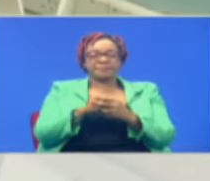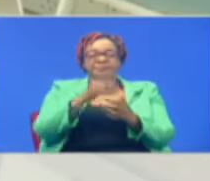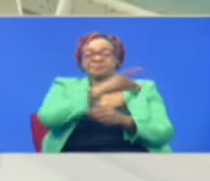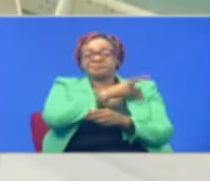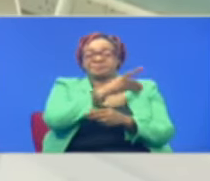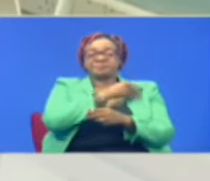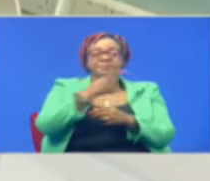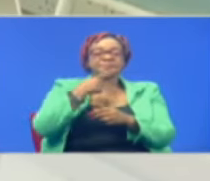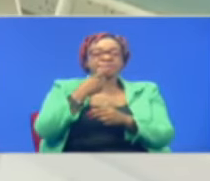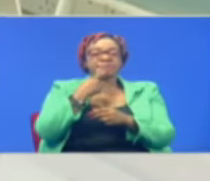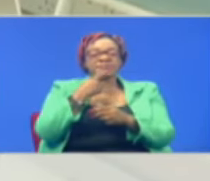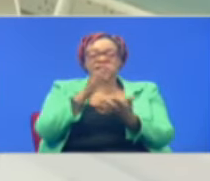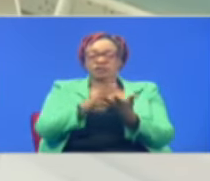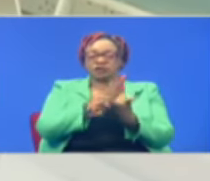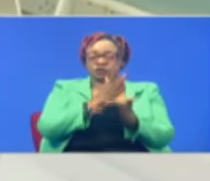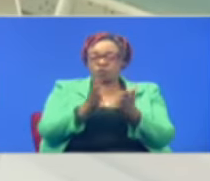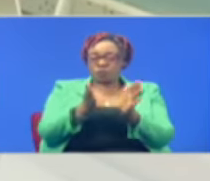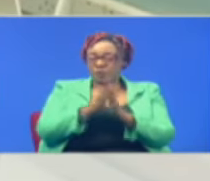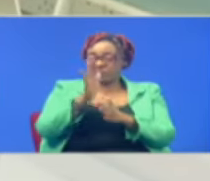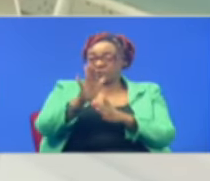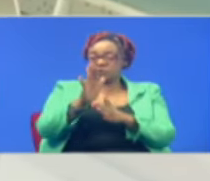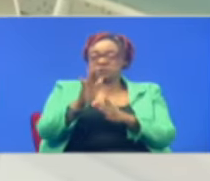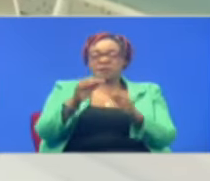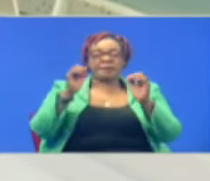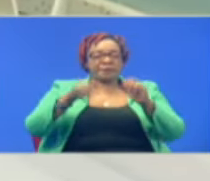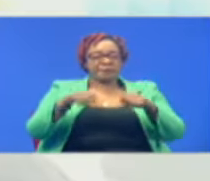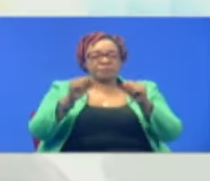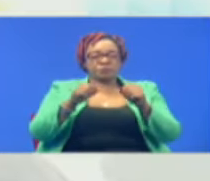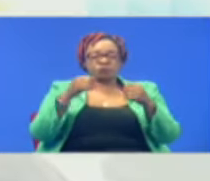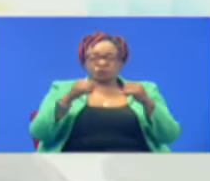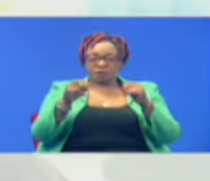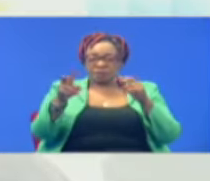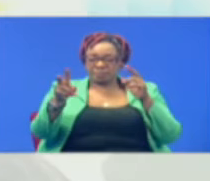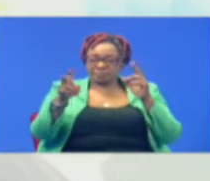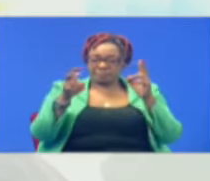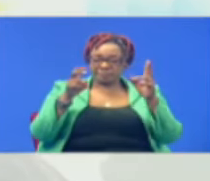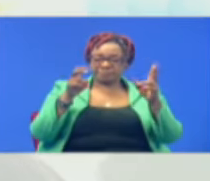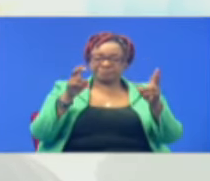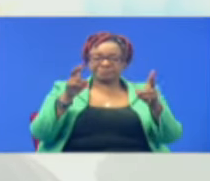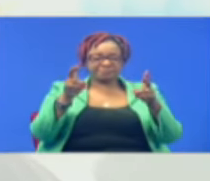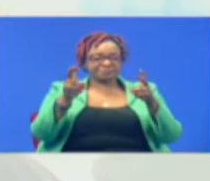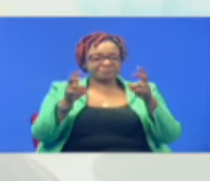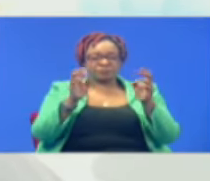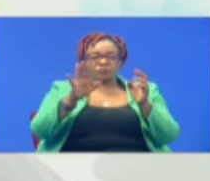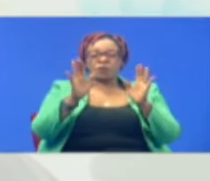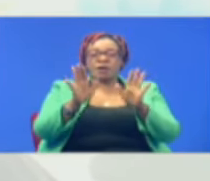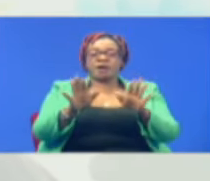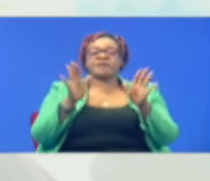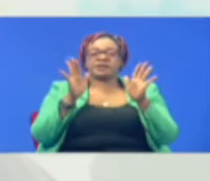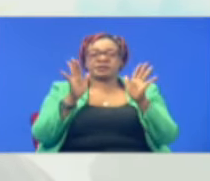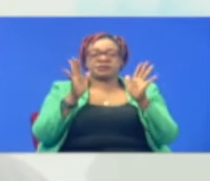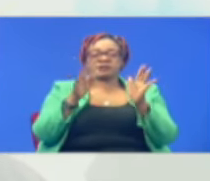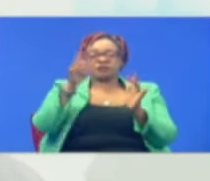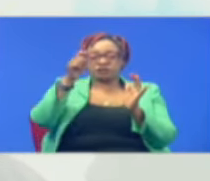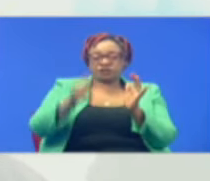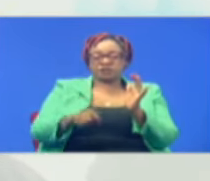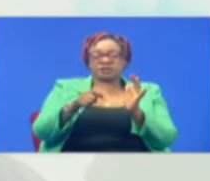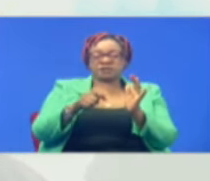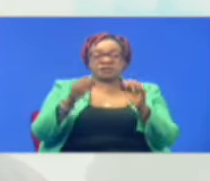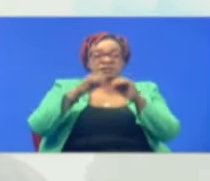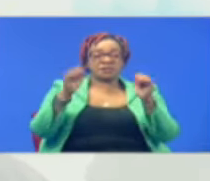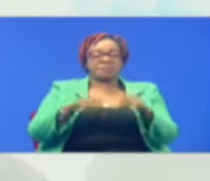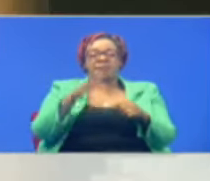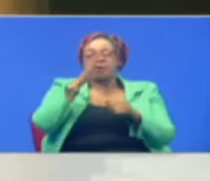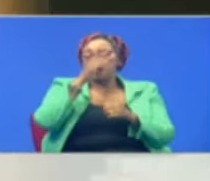their sessions with suspects, they are able to pick out signs of those trying to evade the justice system by lying about their